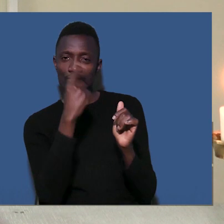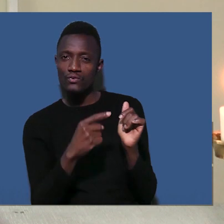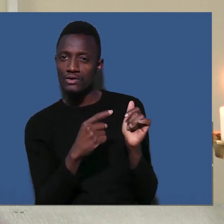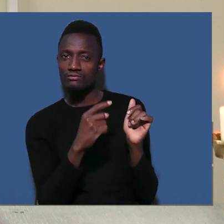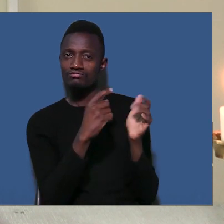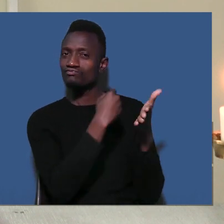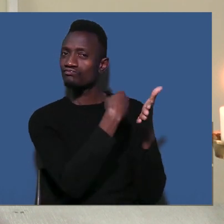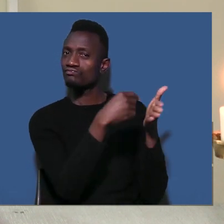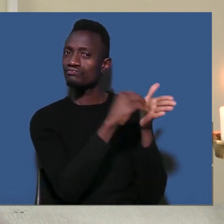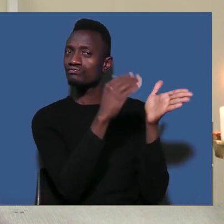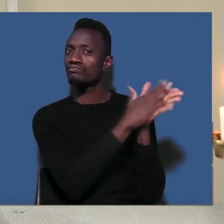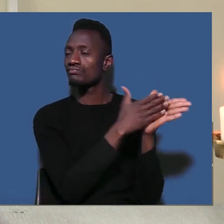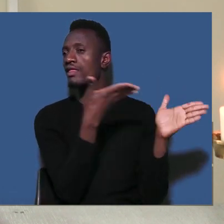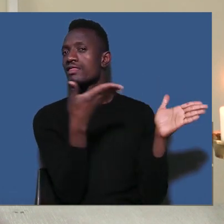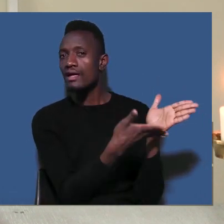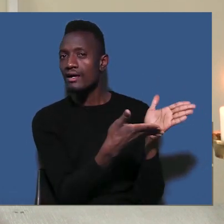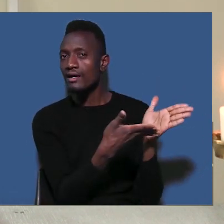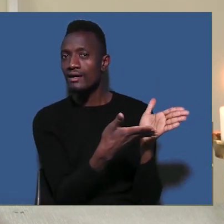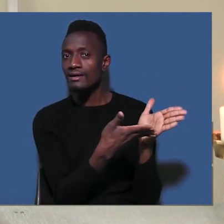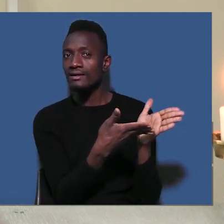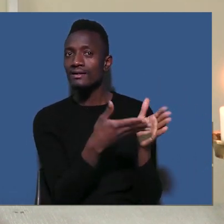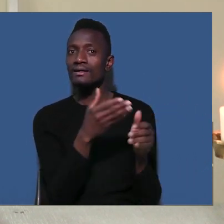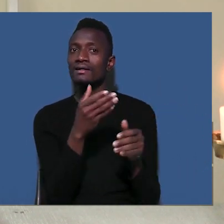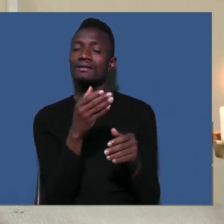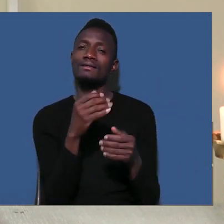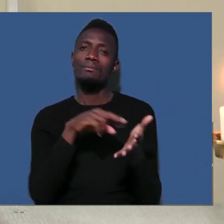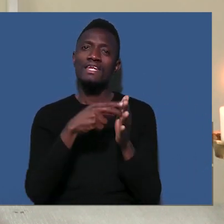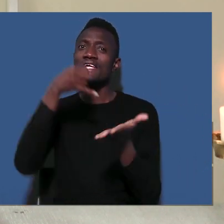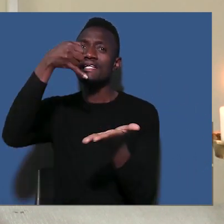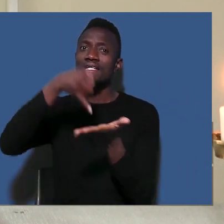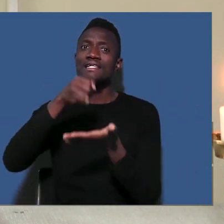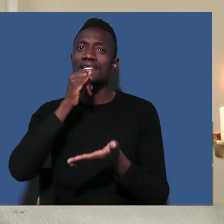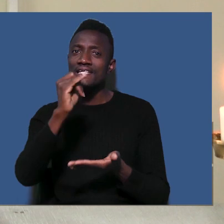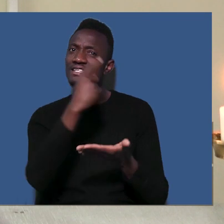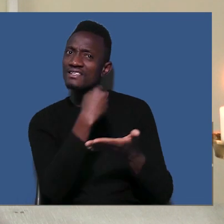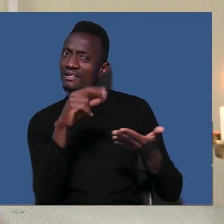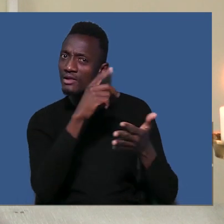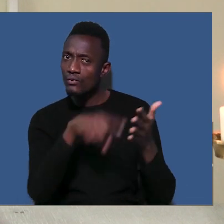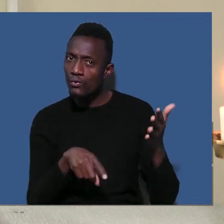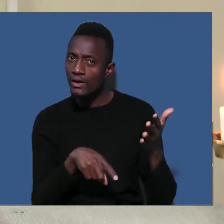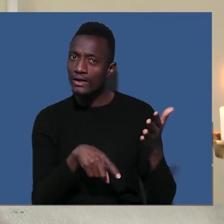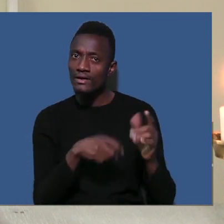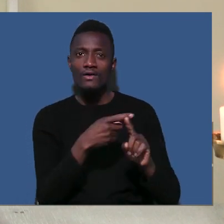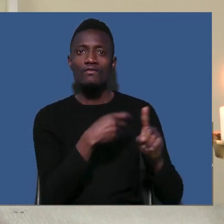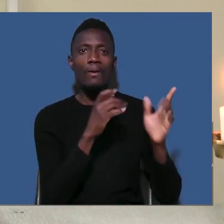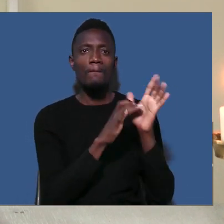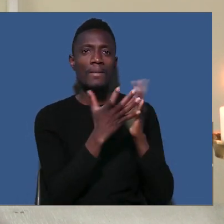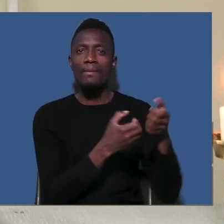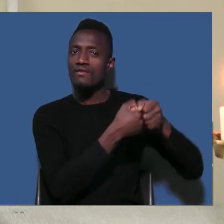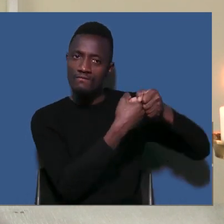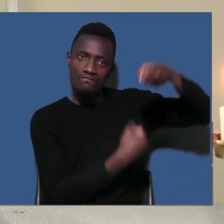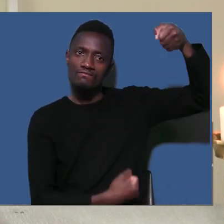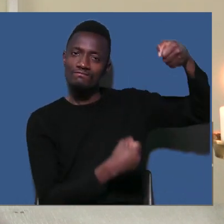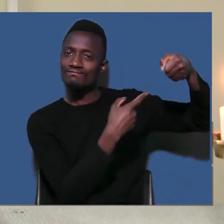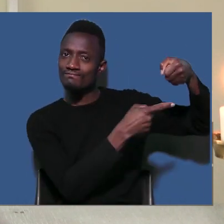he meant by saying it is written is he was referring to the scriptures and the statutes